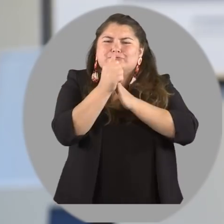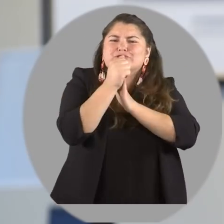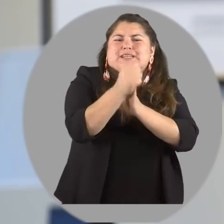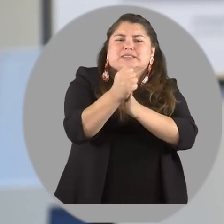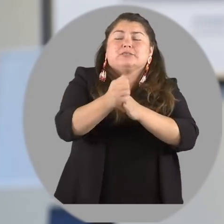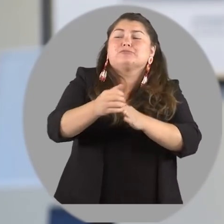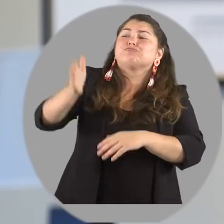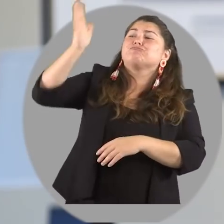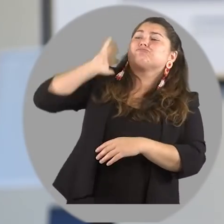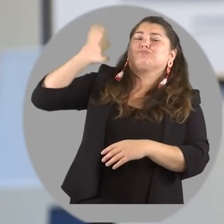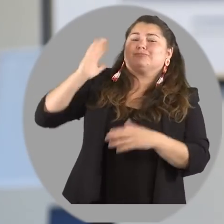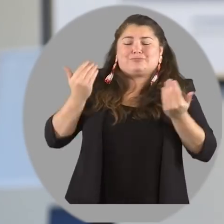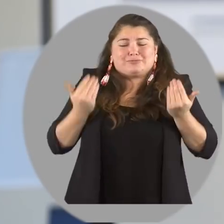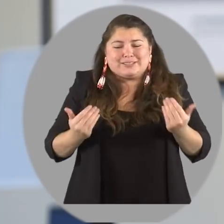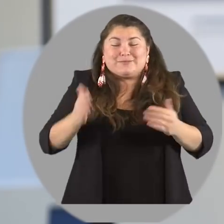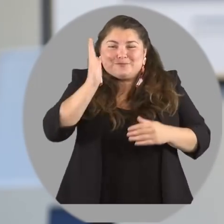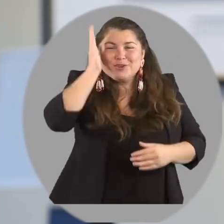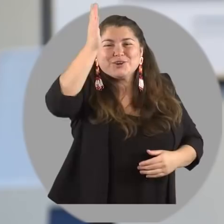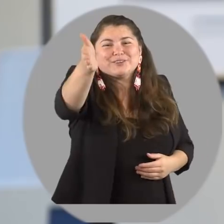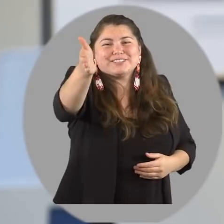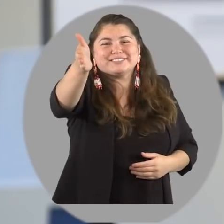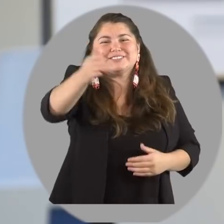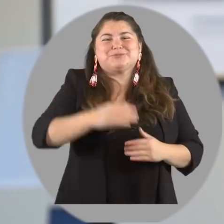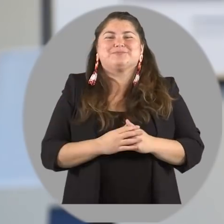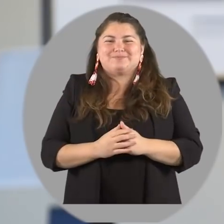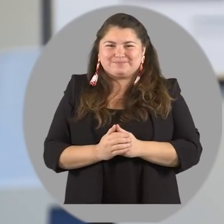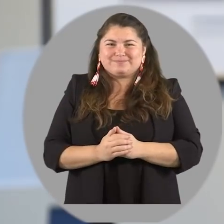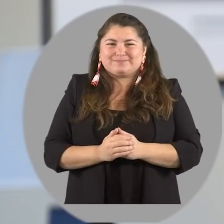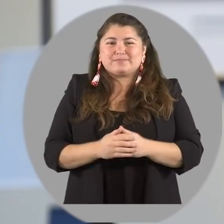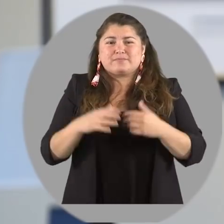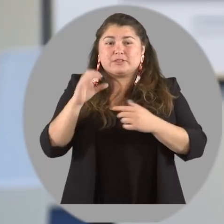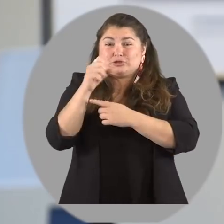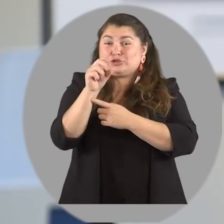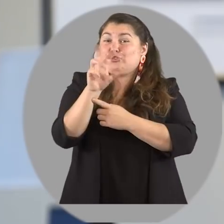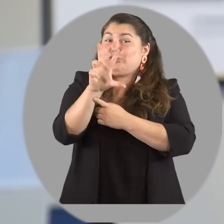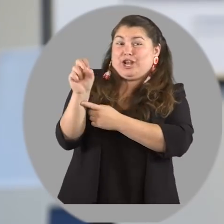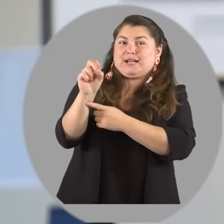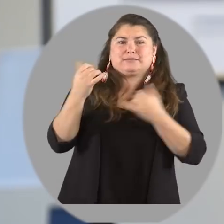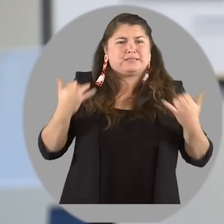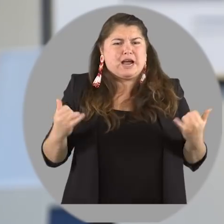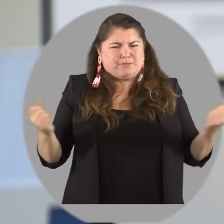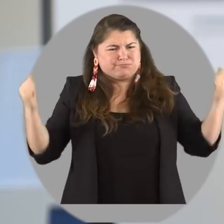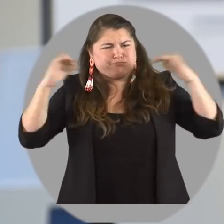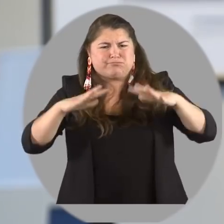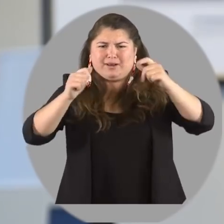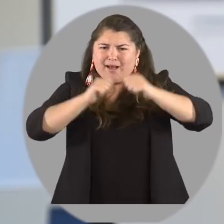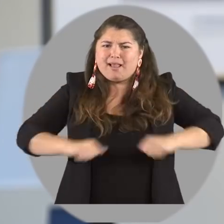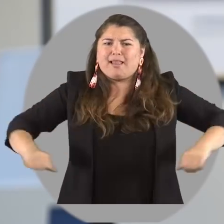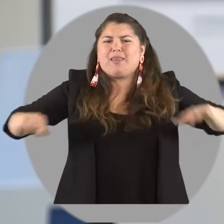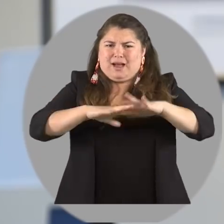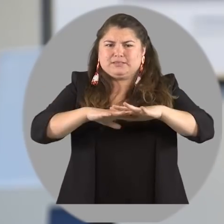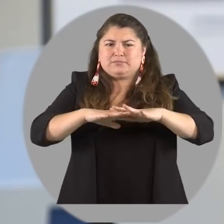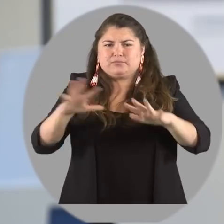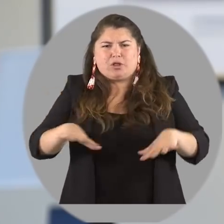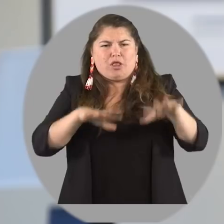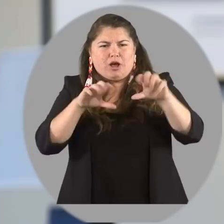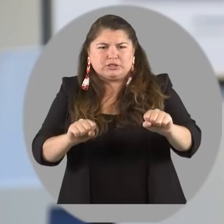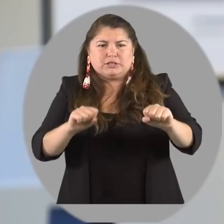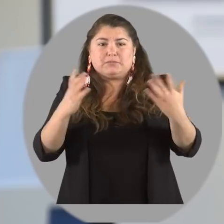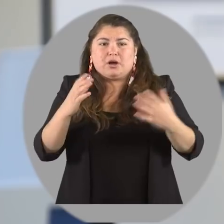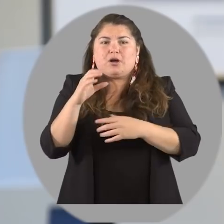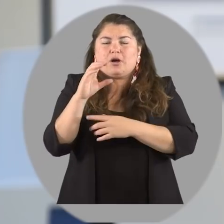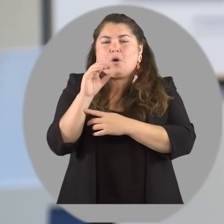future. Today, on September 30th, we gather together on this land that is occupied